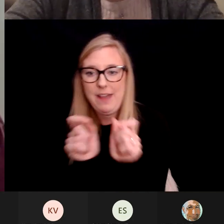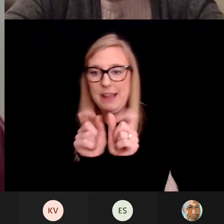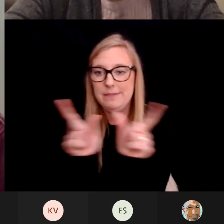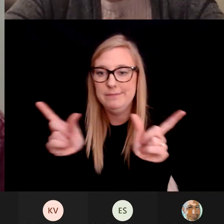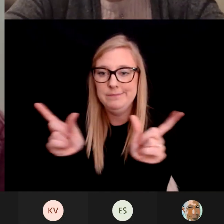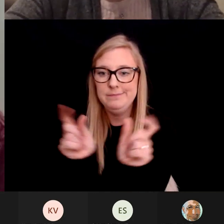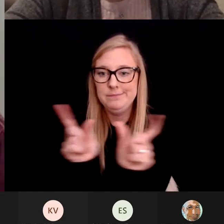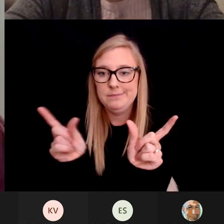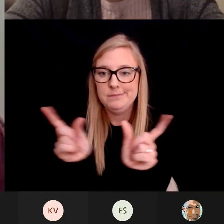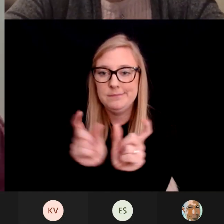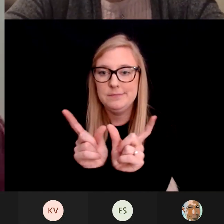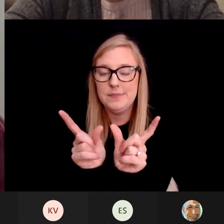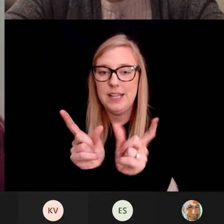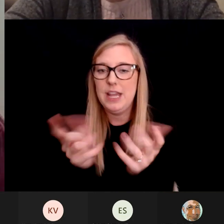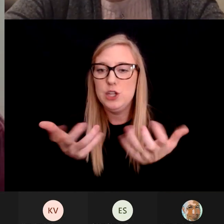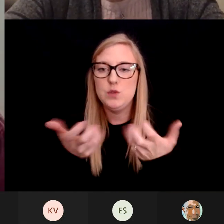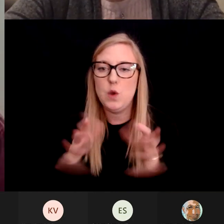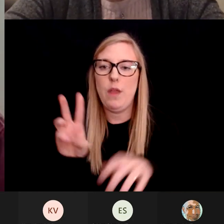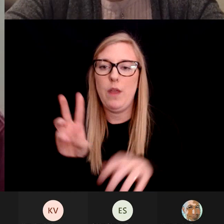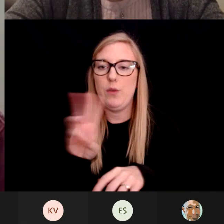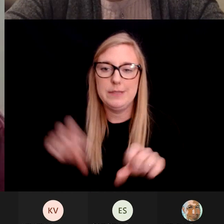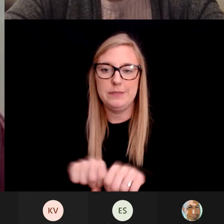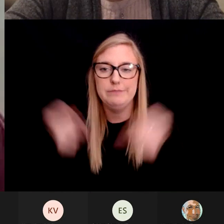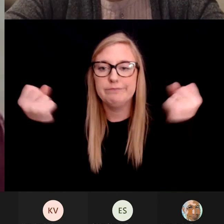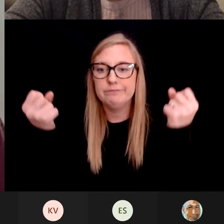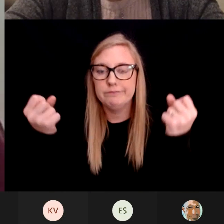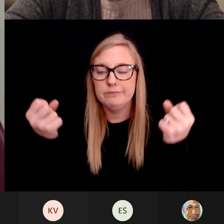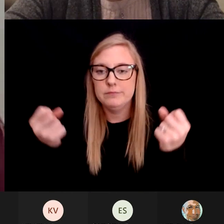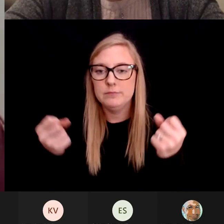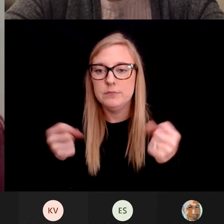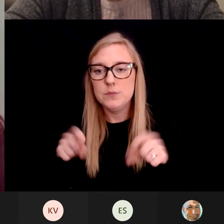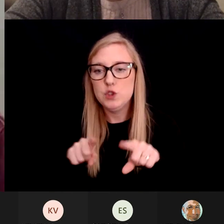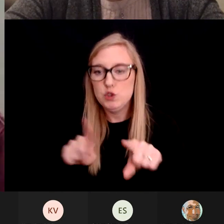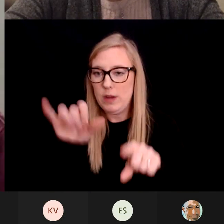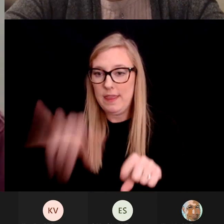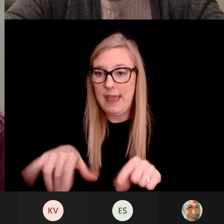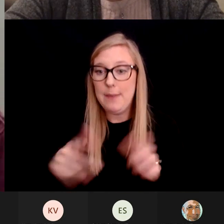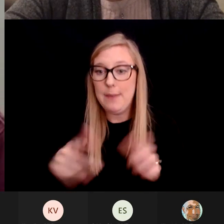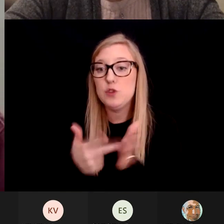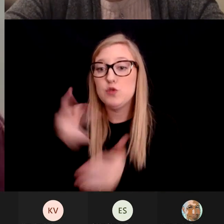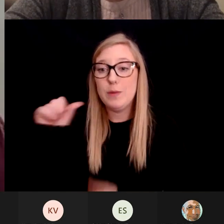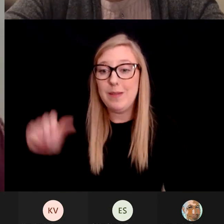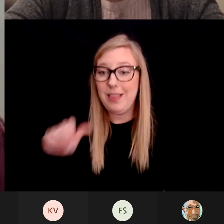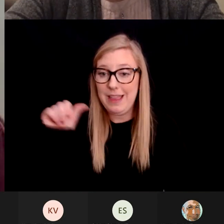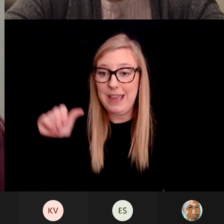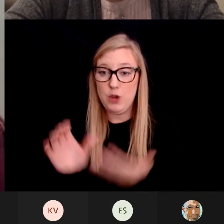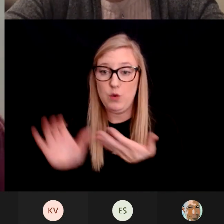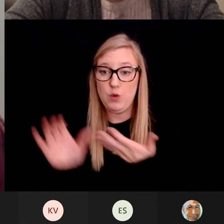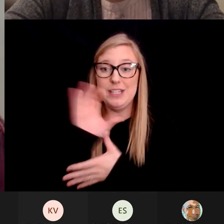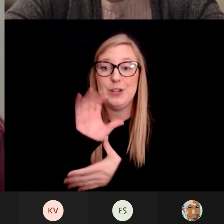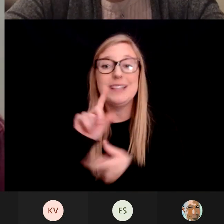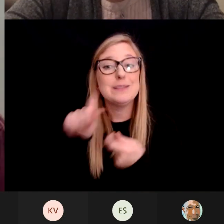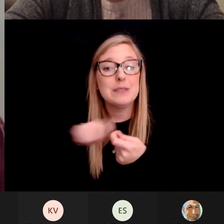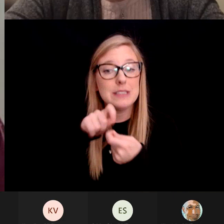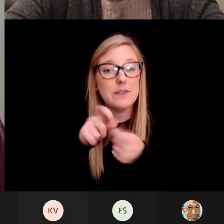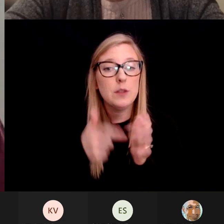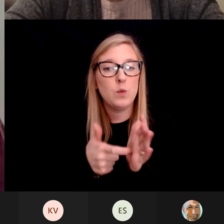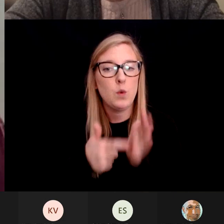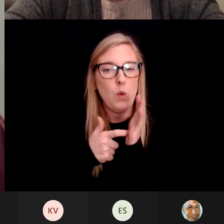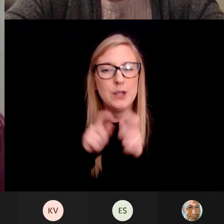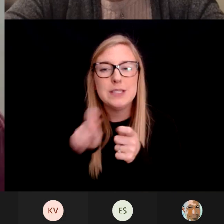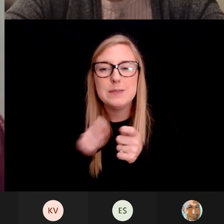site not break or become unusable when they do so. But the AAA criteria actually specifically requires